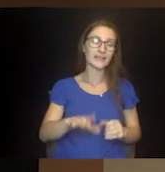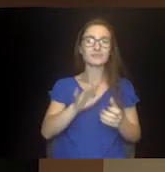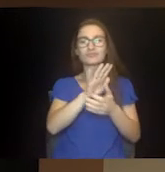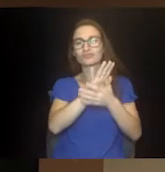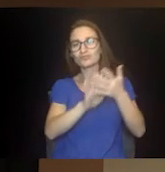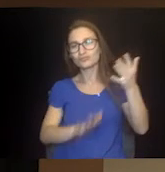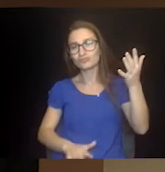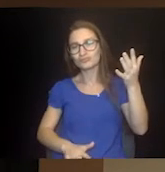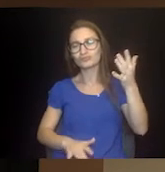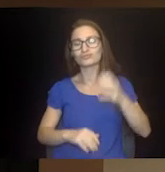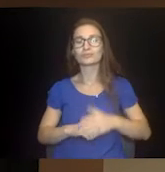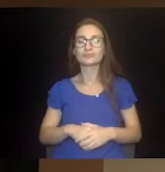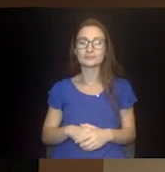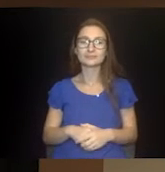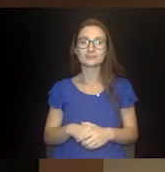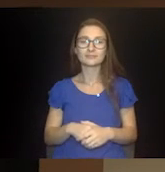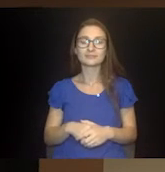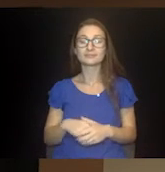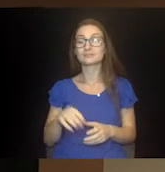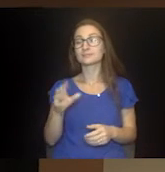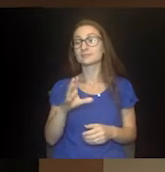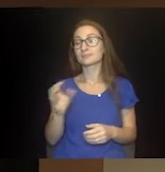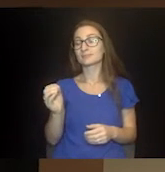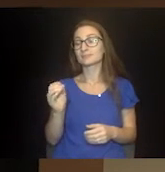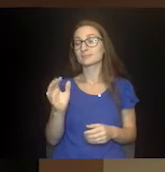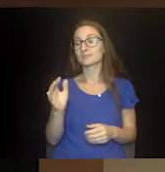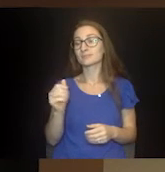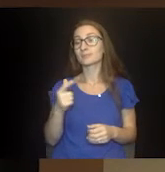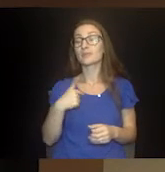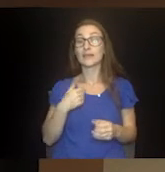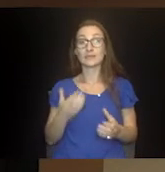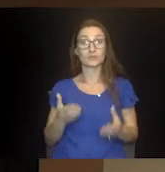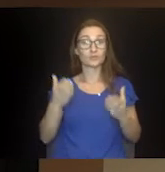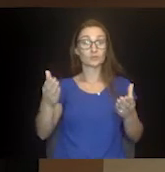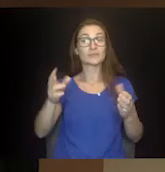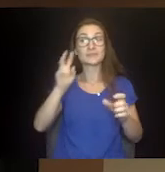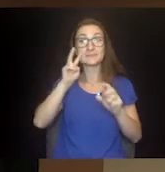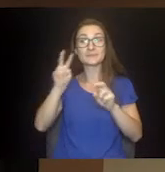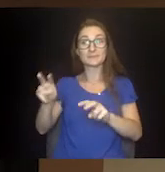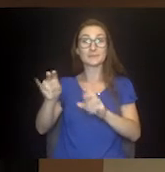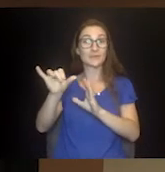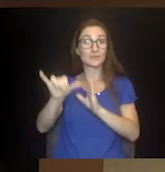likes, dislikes, all that type of stuff. And I do